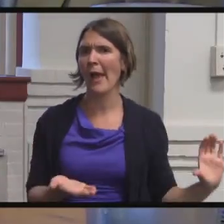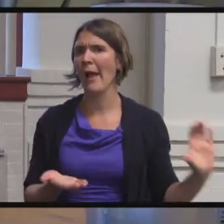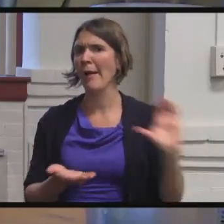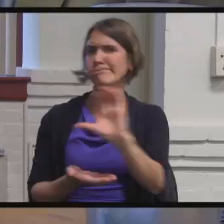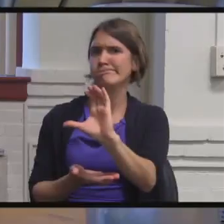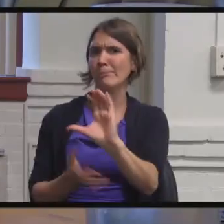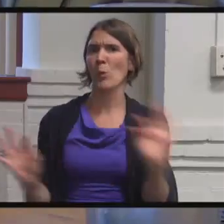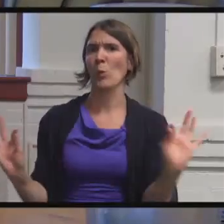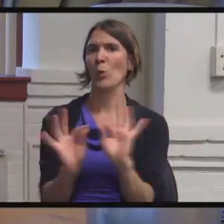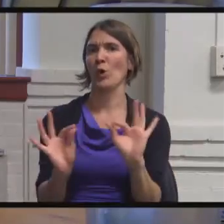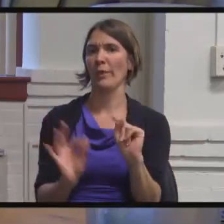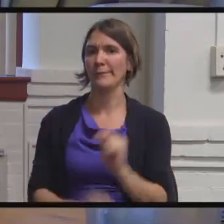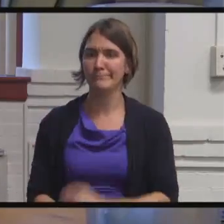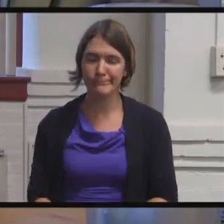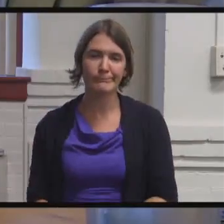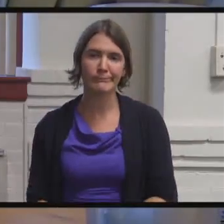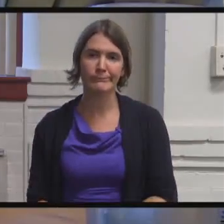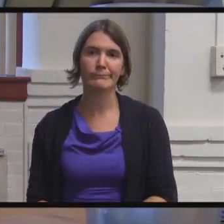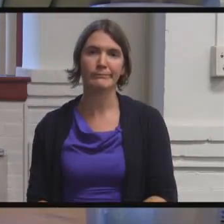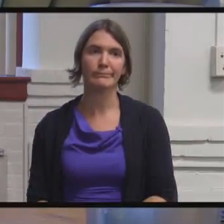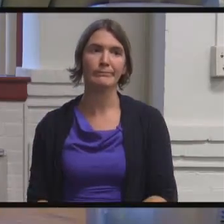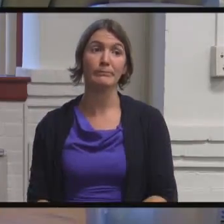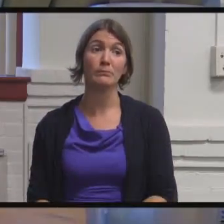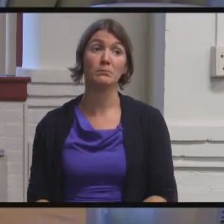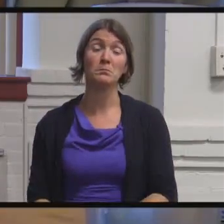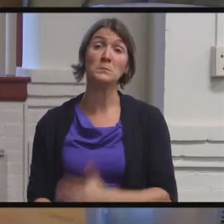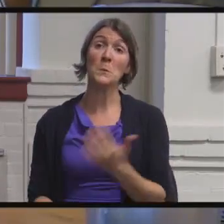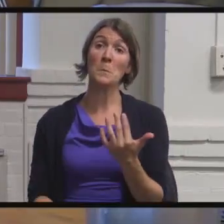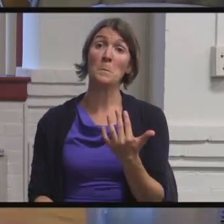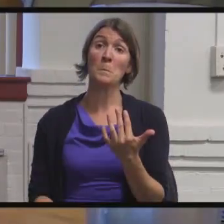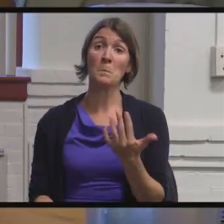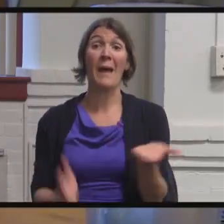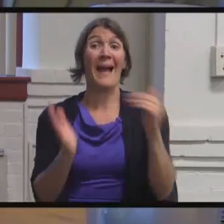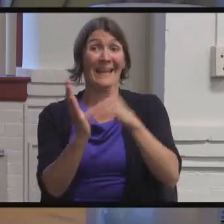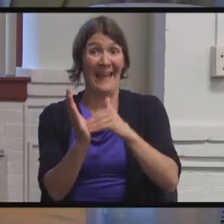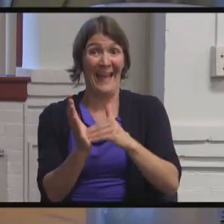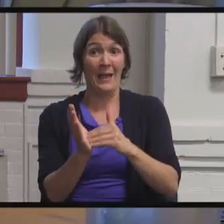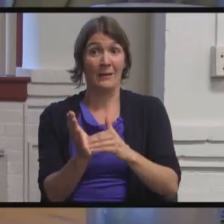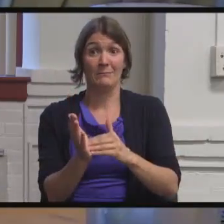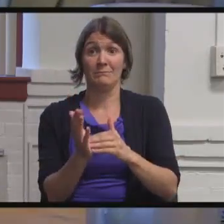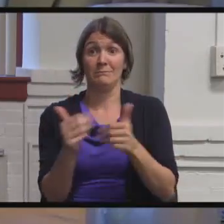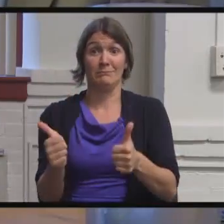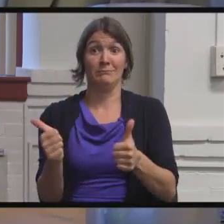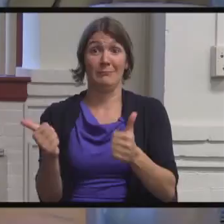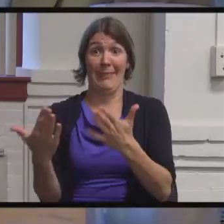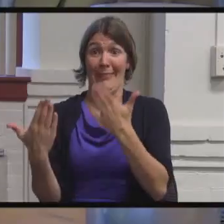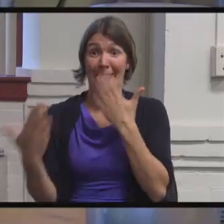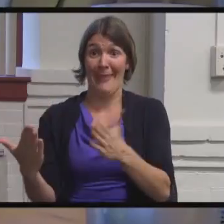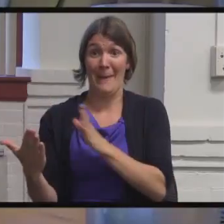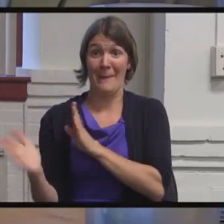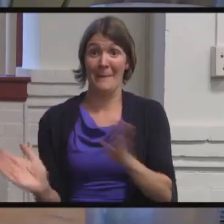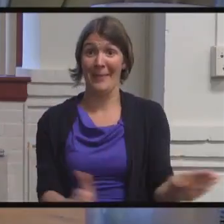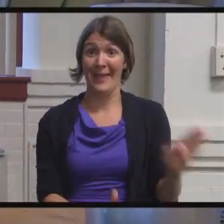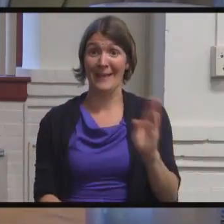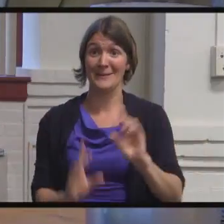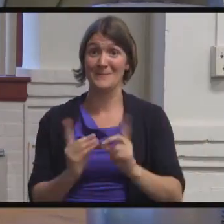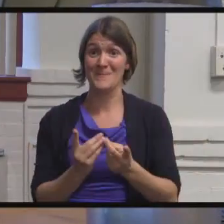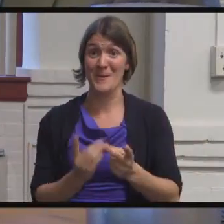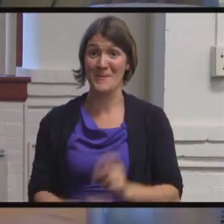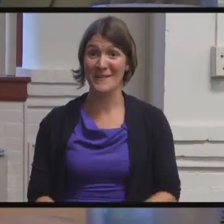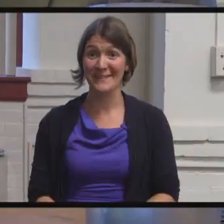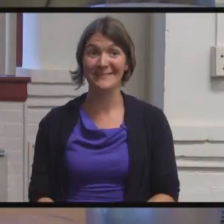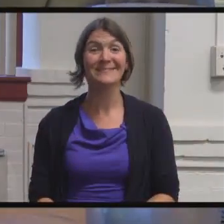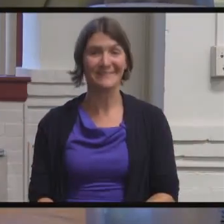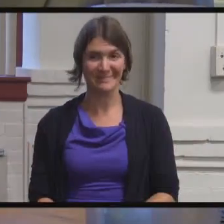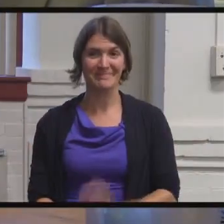to allow us to move forward more boldly on these. So once again, just adding my thanks to the planning department. Excellent.